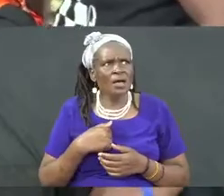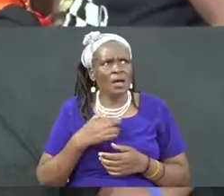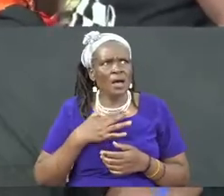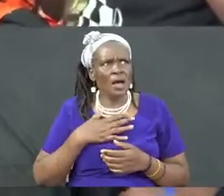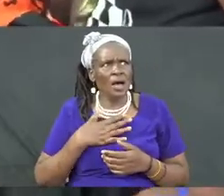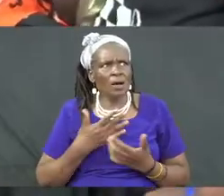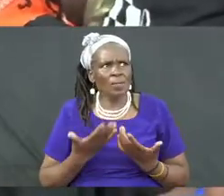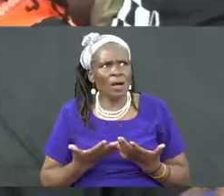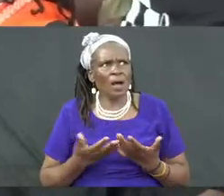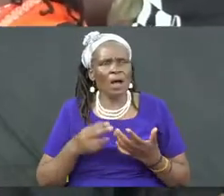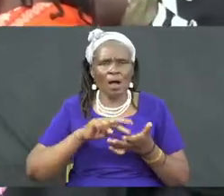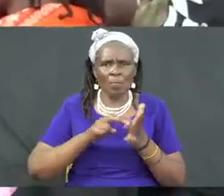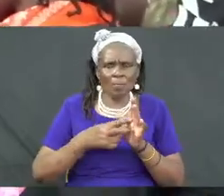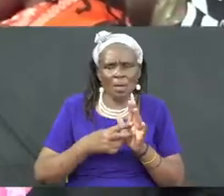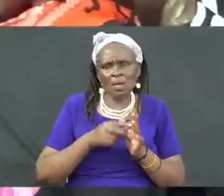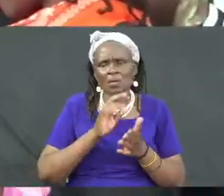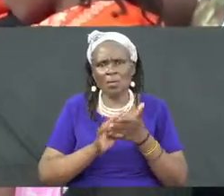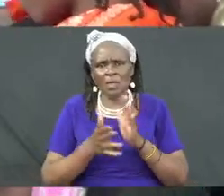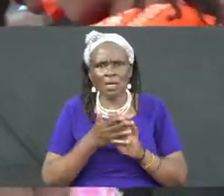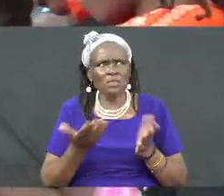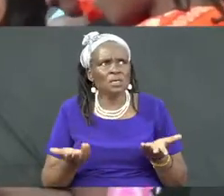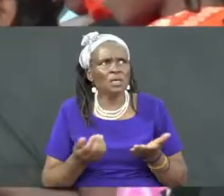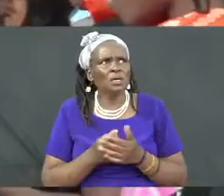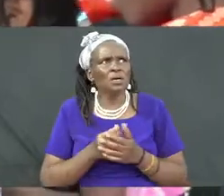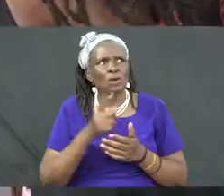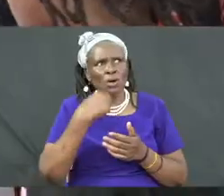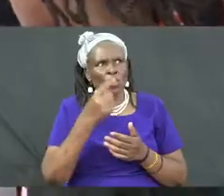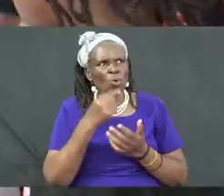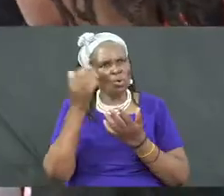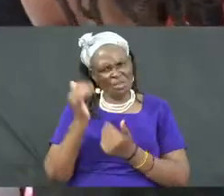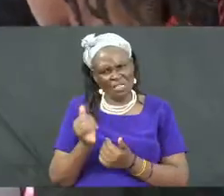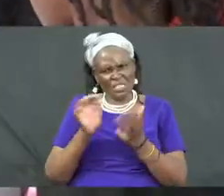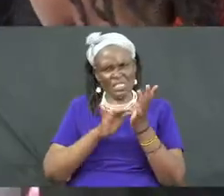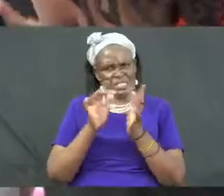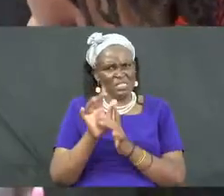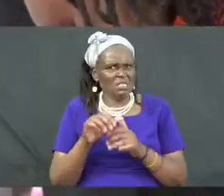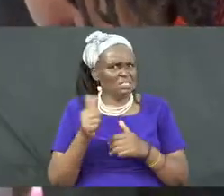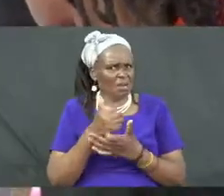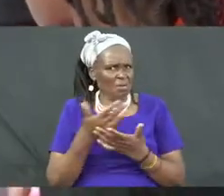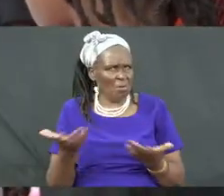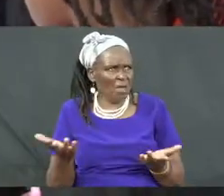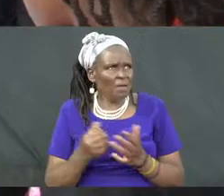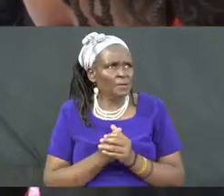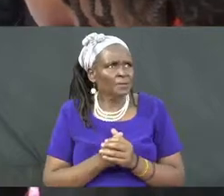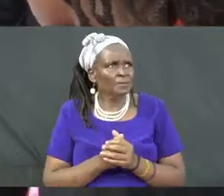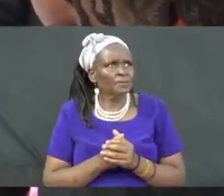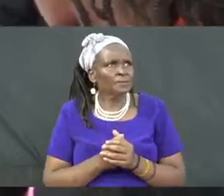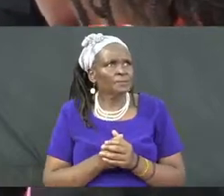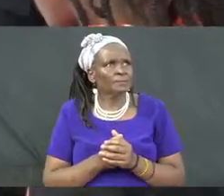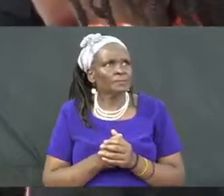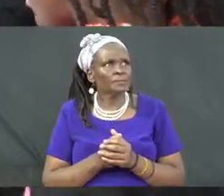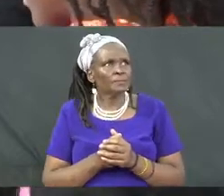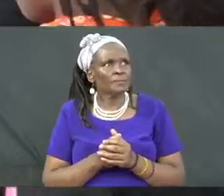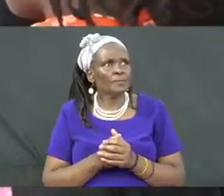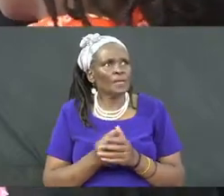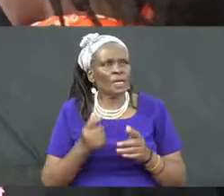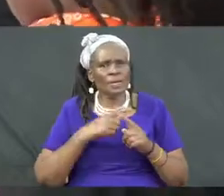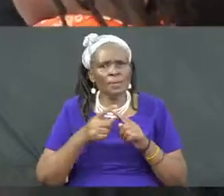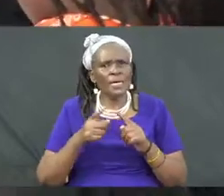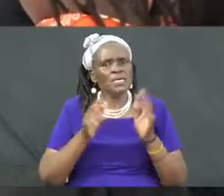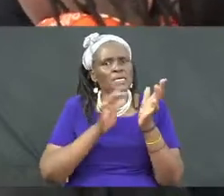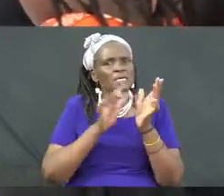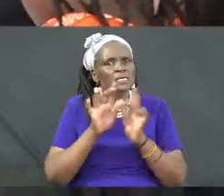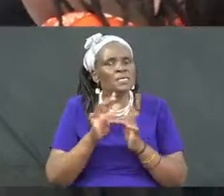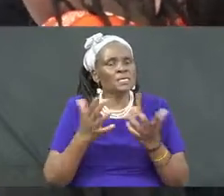with a million followers and endorsement deals. Who needs Jesus when you can have me? But Jesus, how do we know who